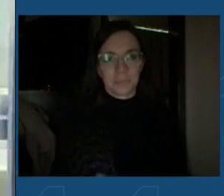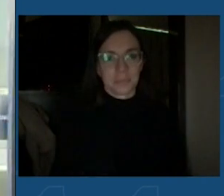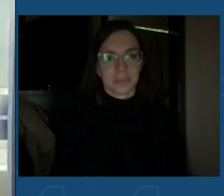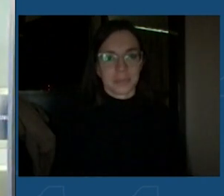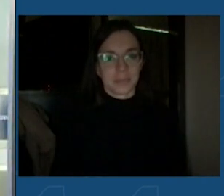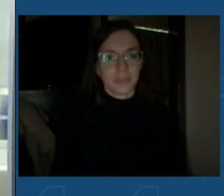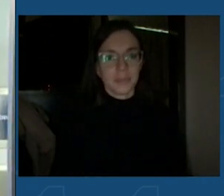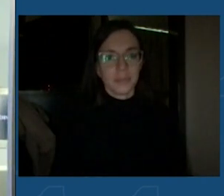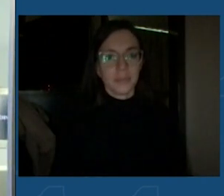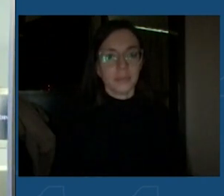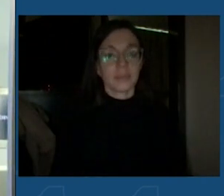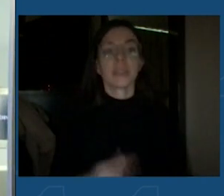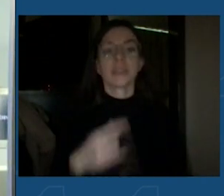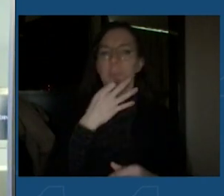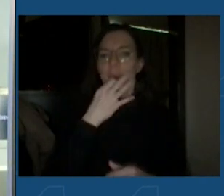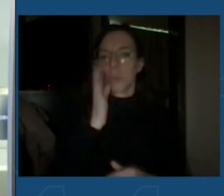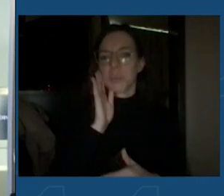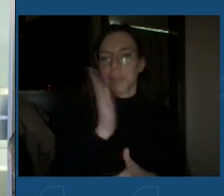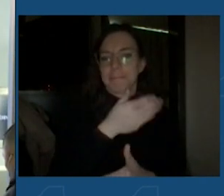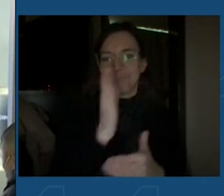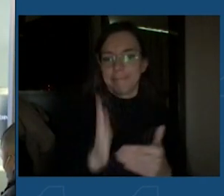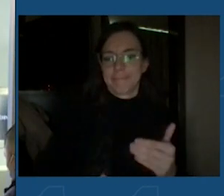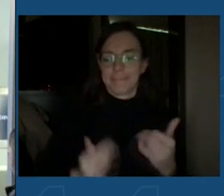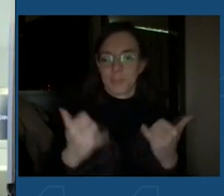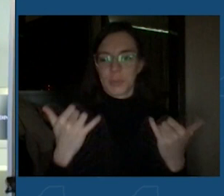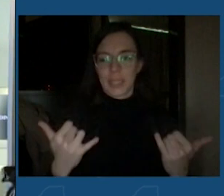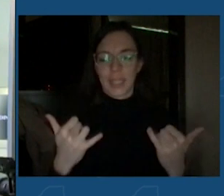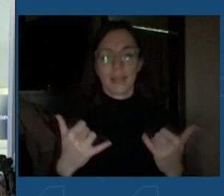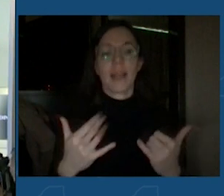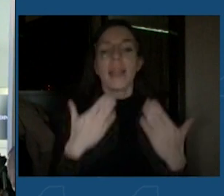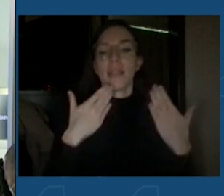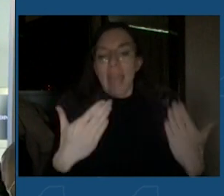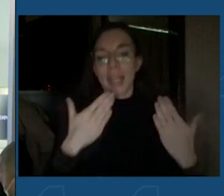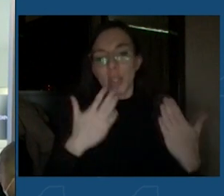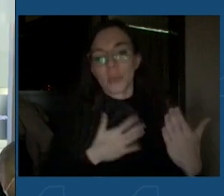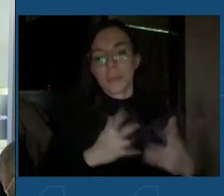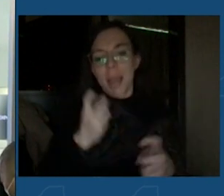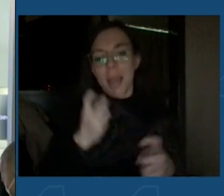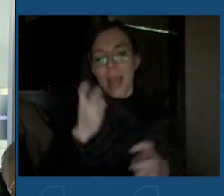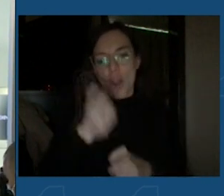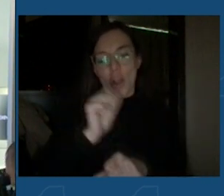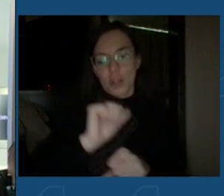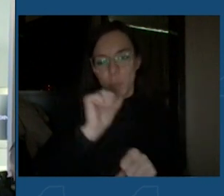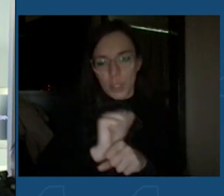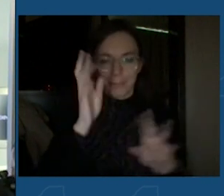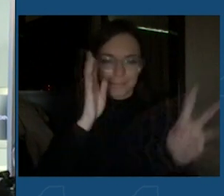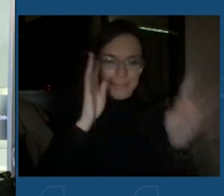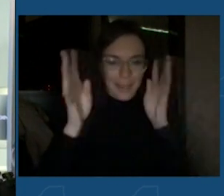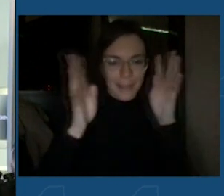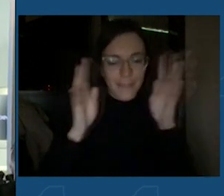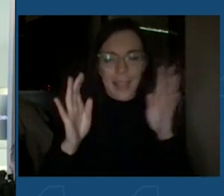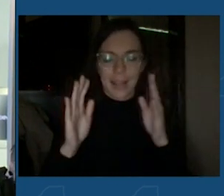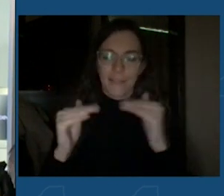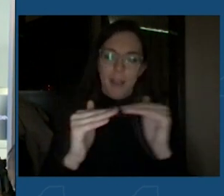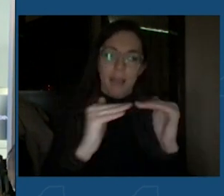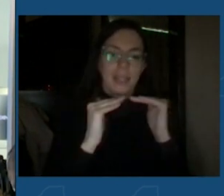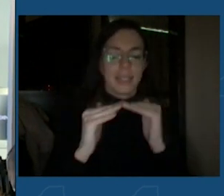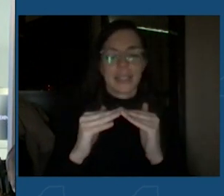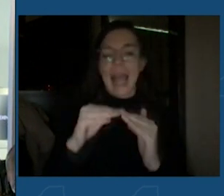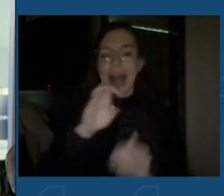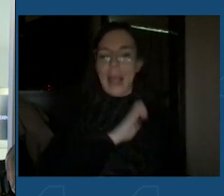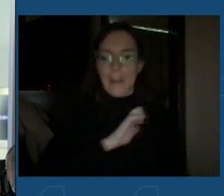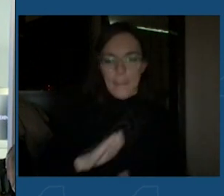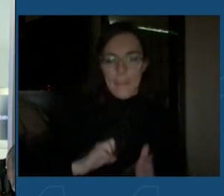As we finish, thank you to my hardworking and innovative colleagues at Empire State Realty Trust,